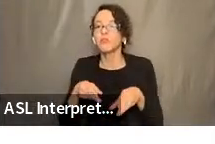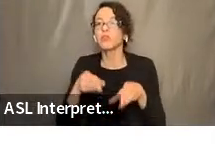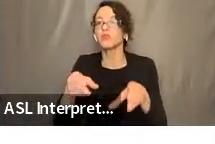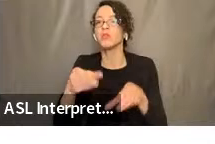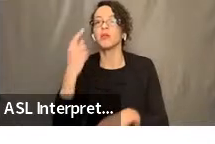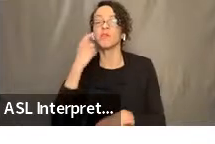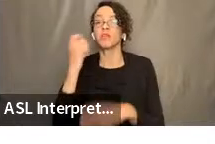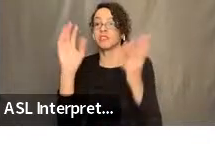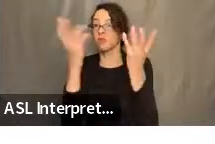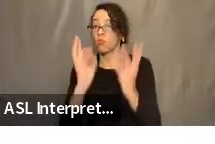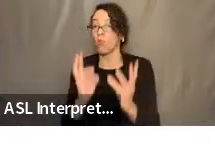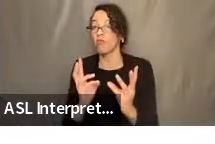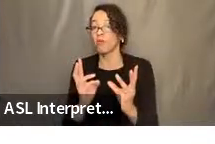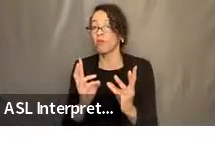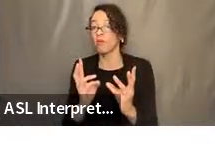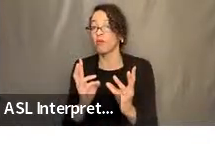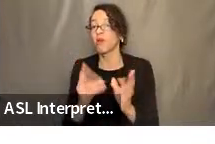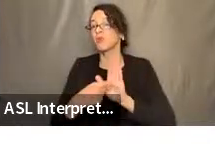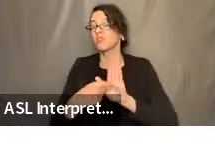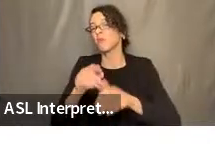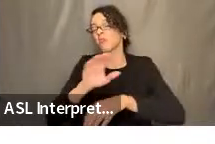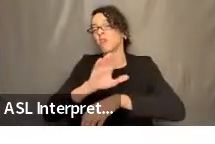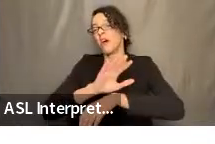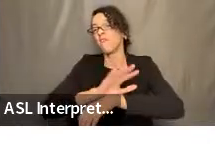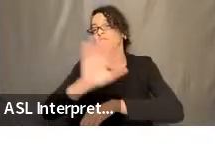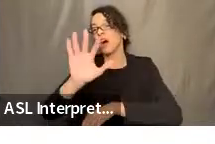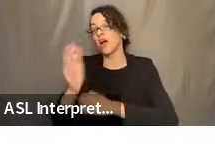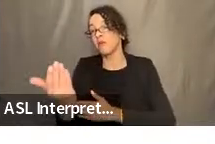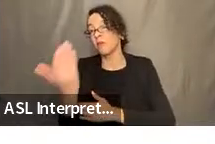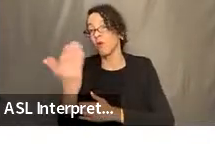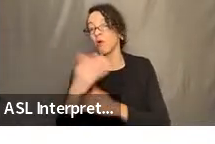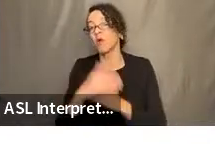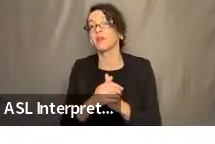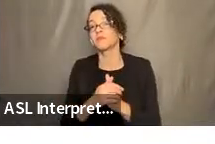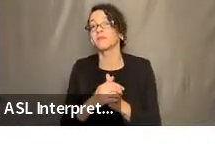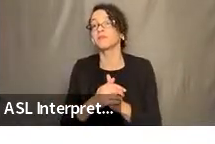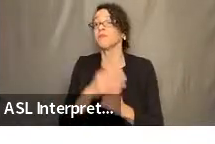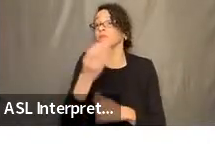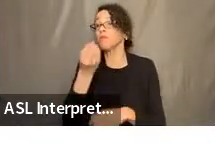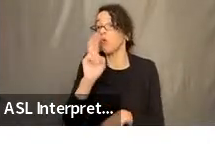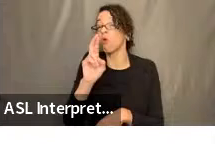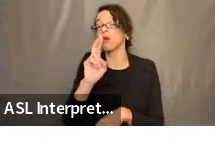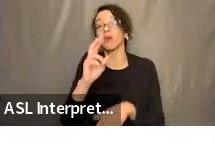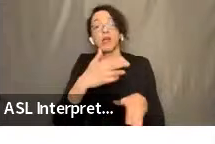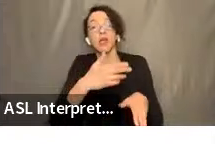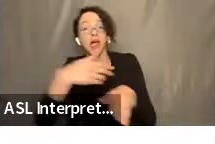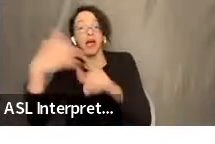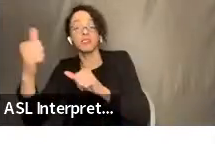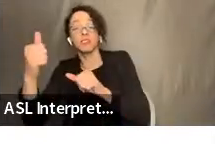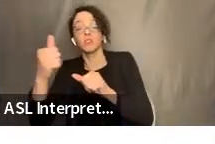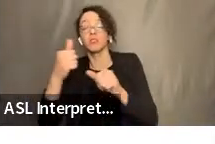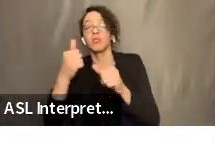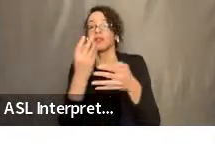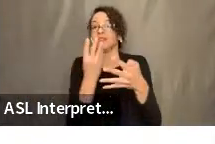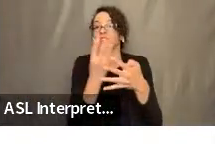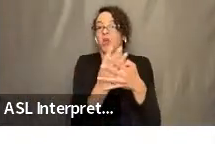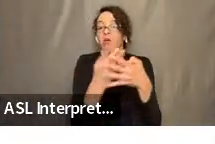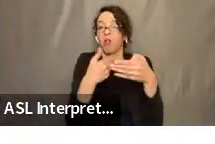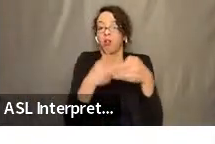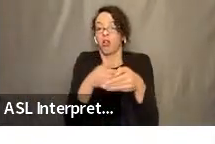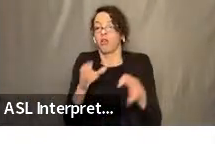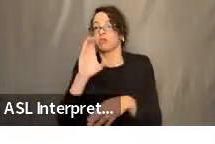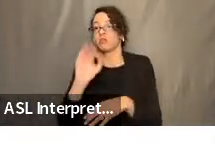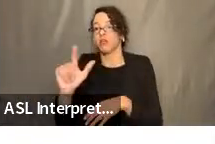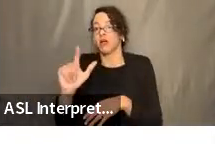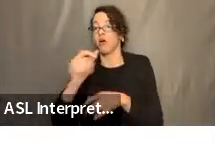in the morning, or exiting a sobering cell, for example, at jail, or in a hospital,